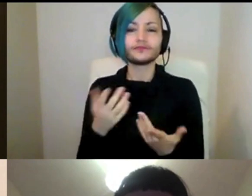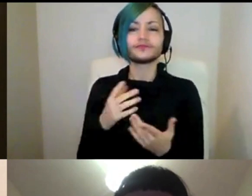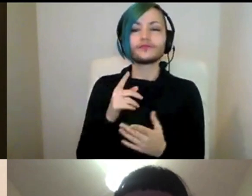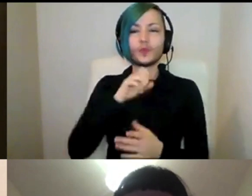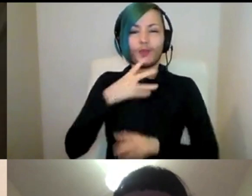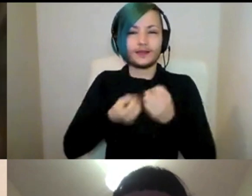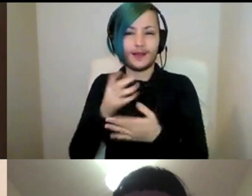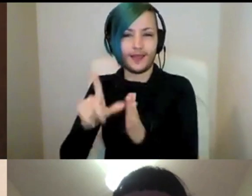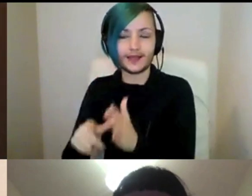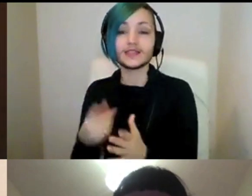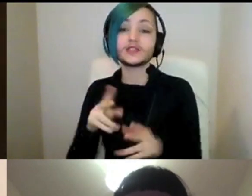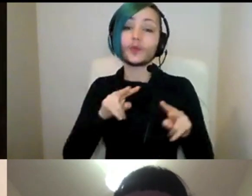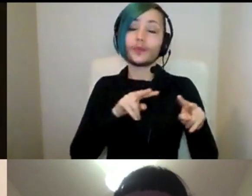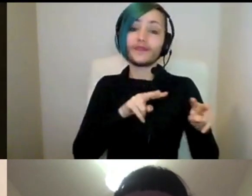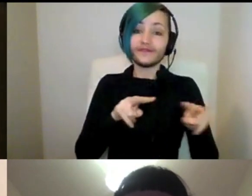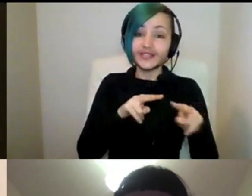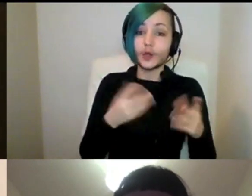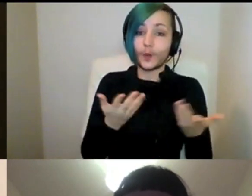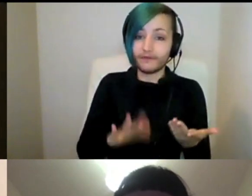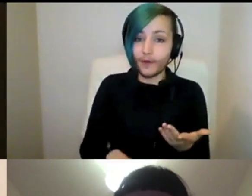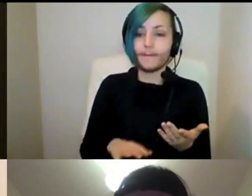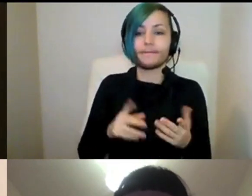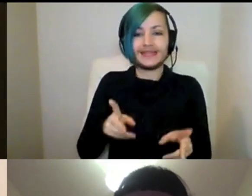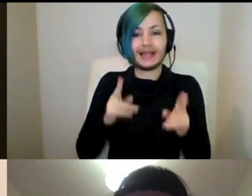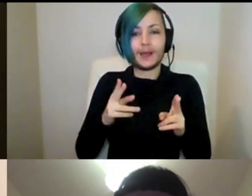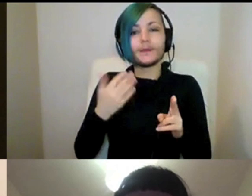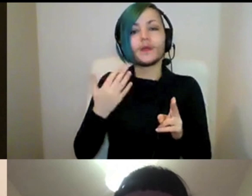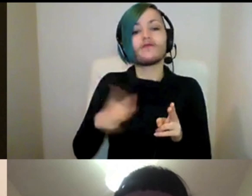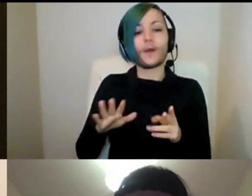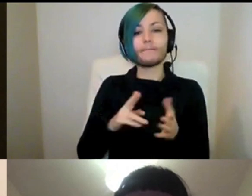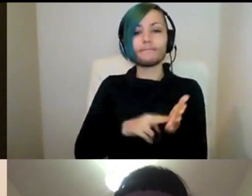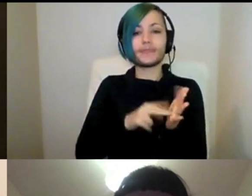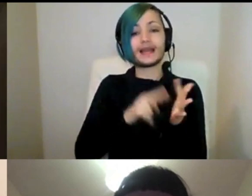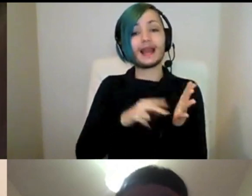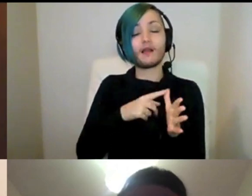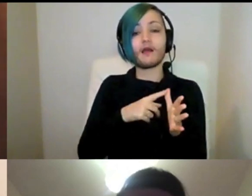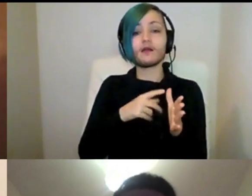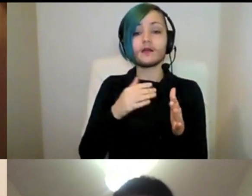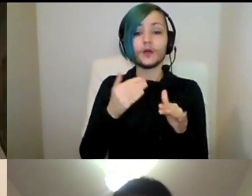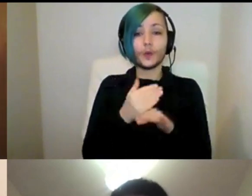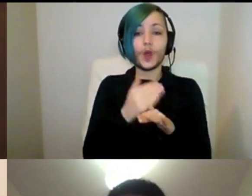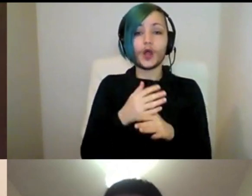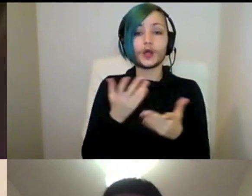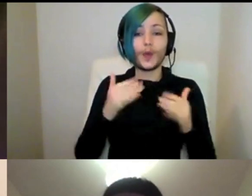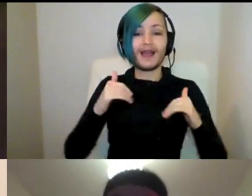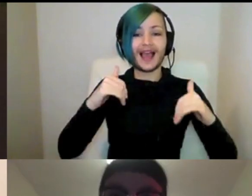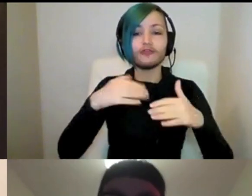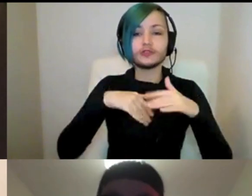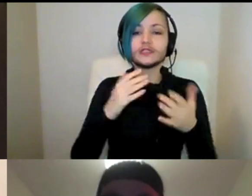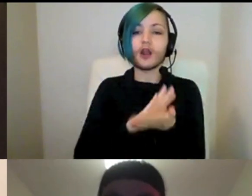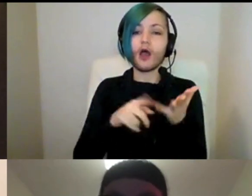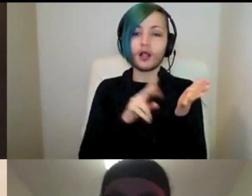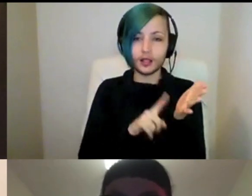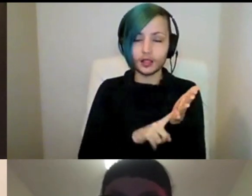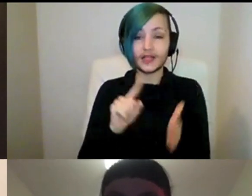edited excerpt of a film from Naina's work at the Humber Street Gallery in Hull, where she had her first solo show